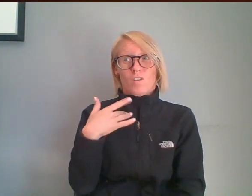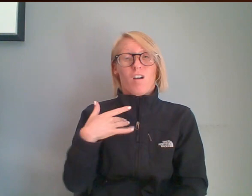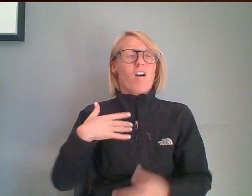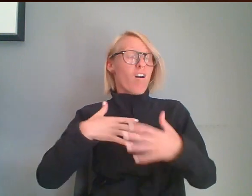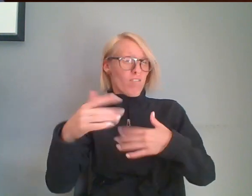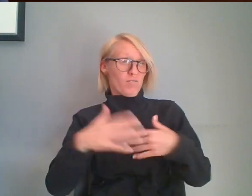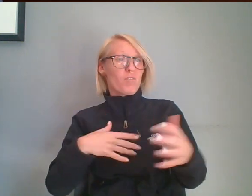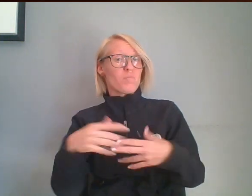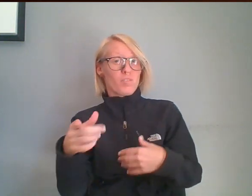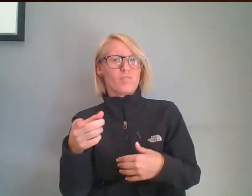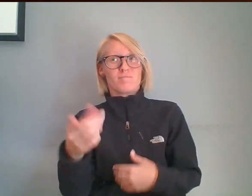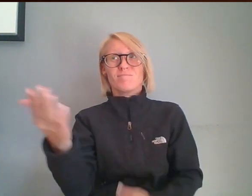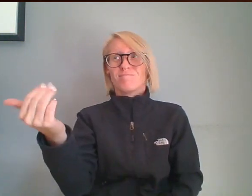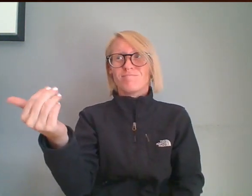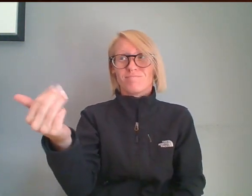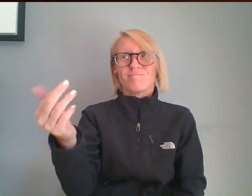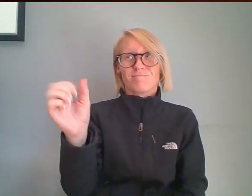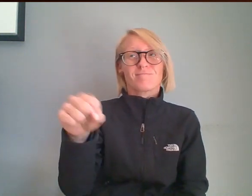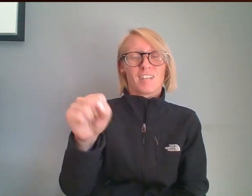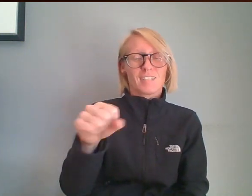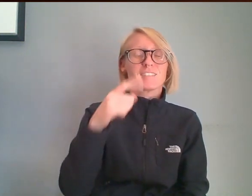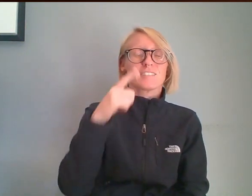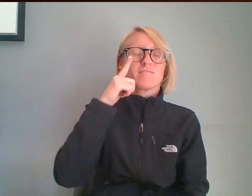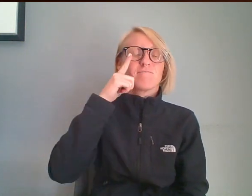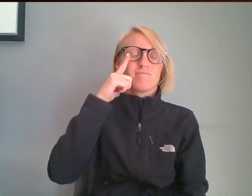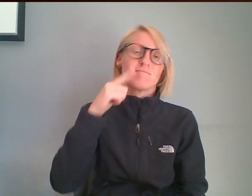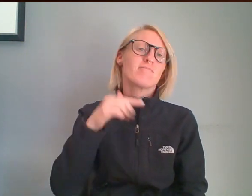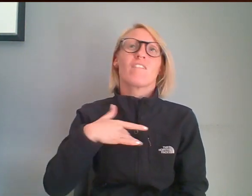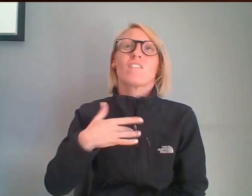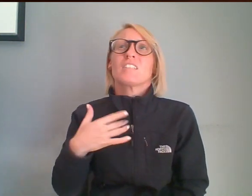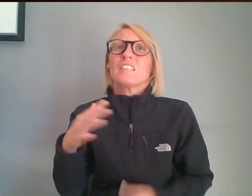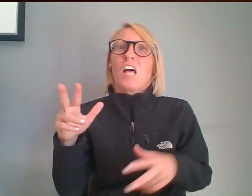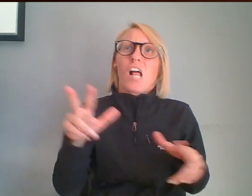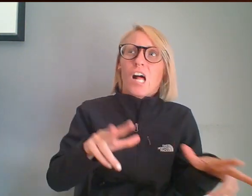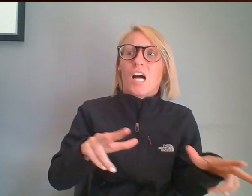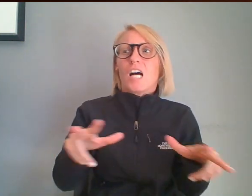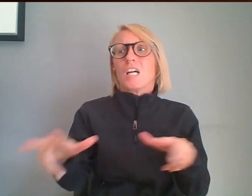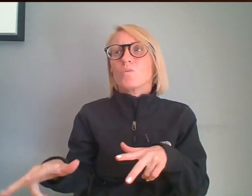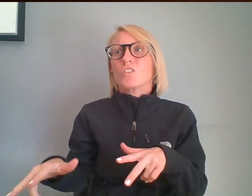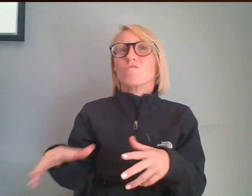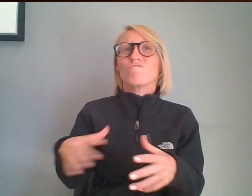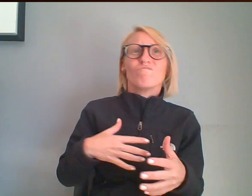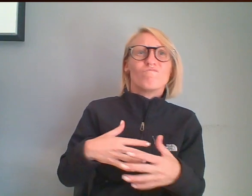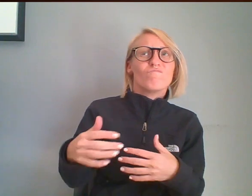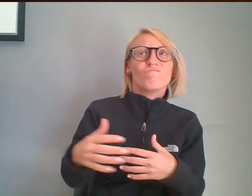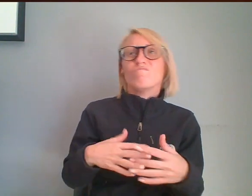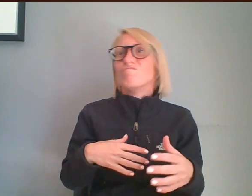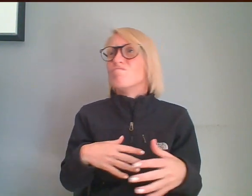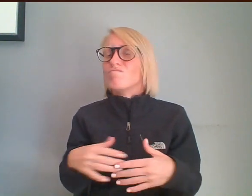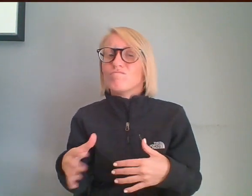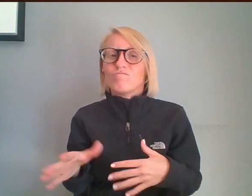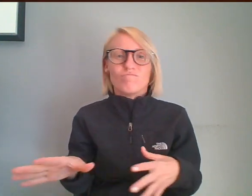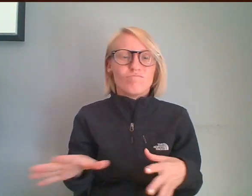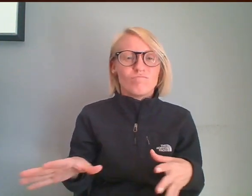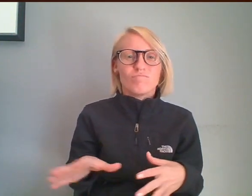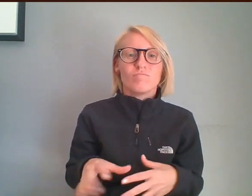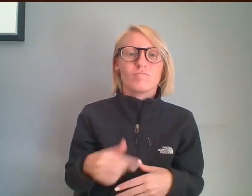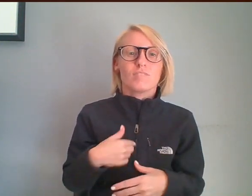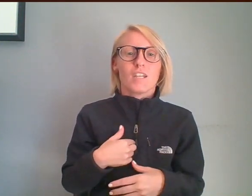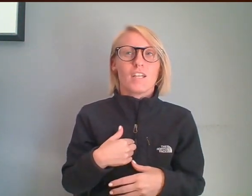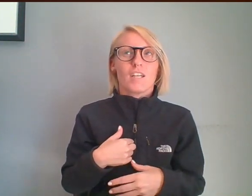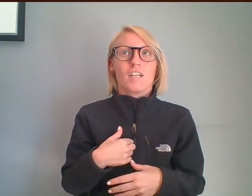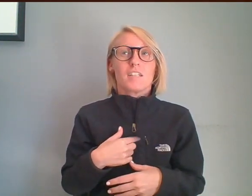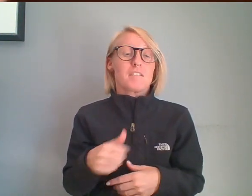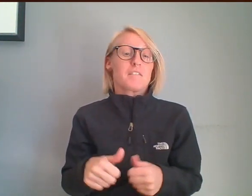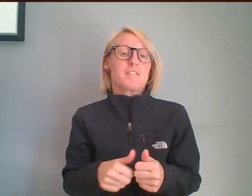Uncomfortable. I heard many of you going, yes, uncomfortable. It feels very awkward, doesn't it? So what do we do? Now, a couple of you probably like watching